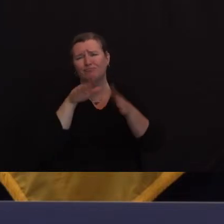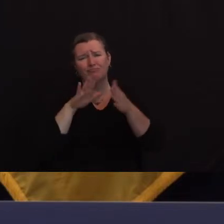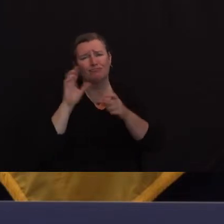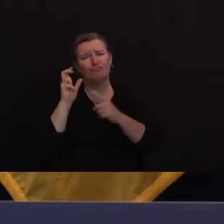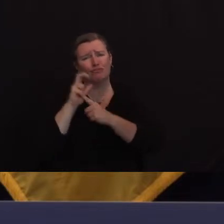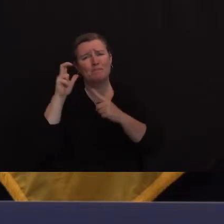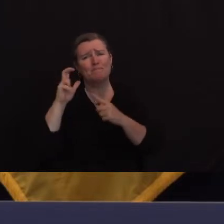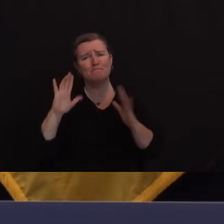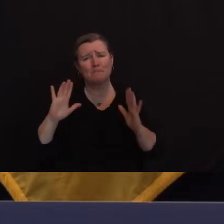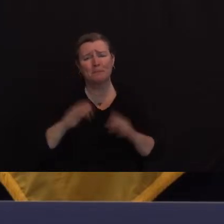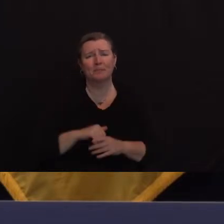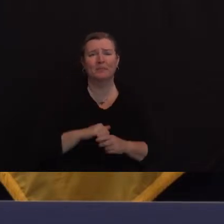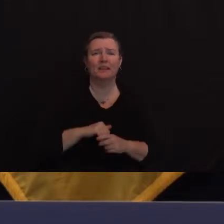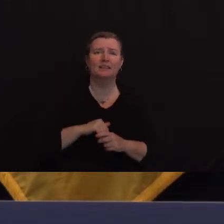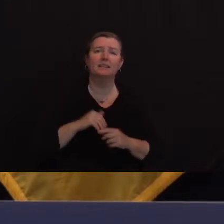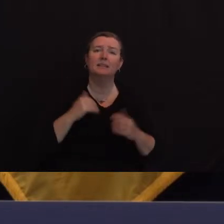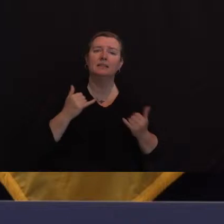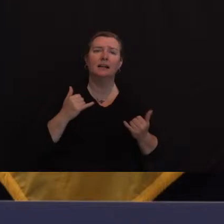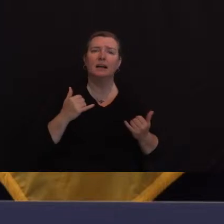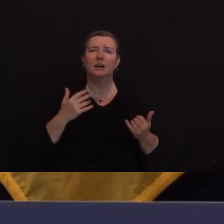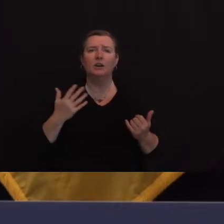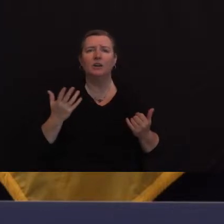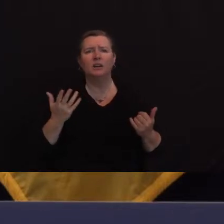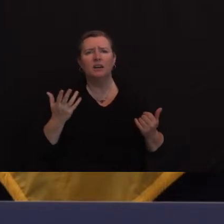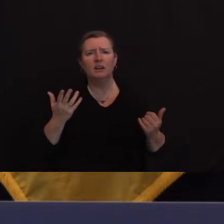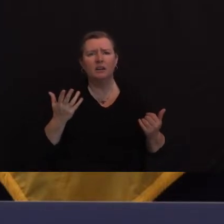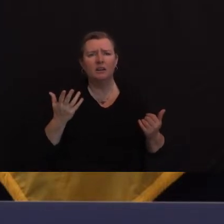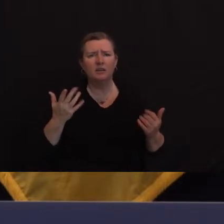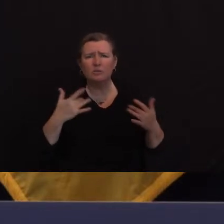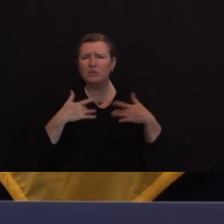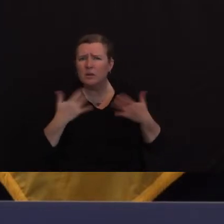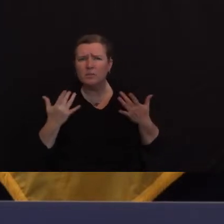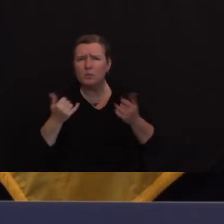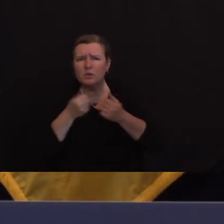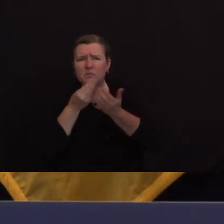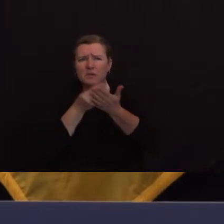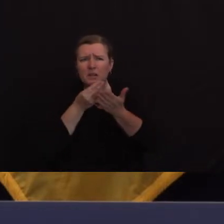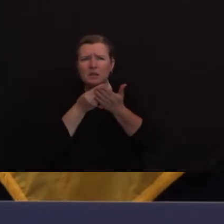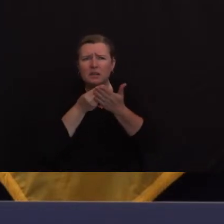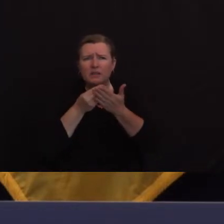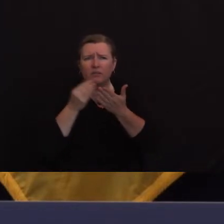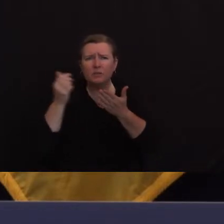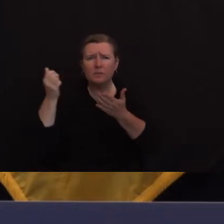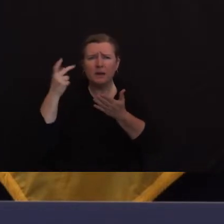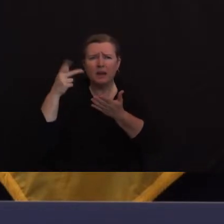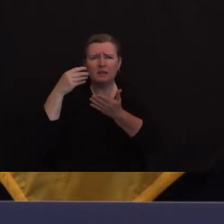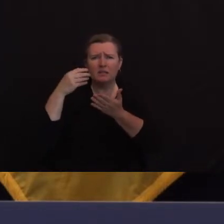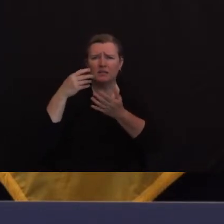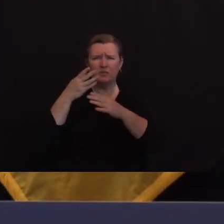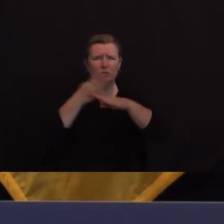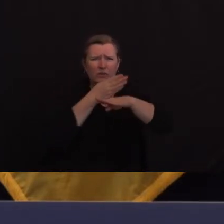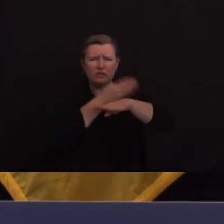on the UEZ question? We'll follow up with you and get you the right information. I don't want to misfire and tell you.